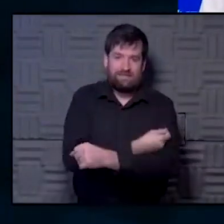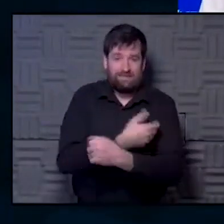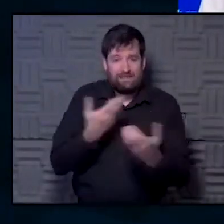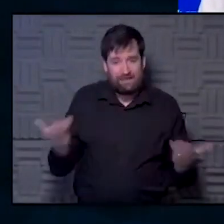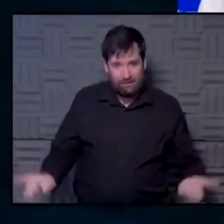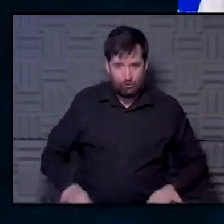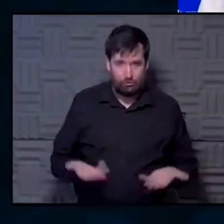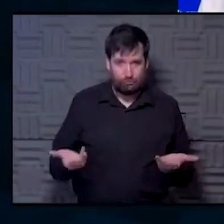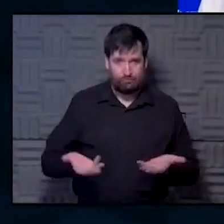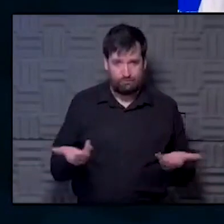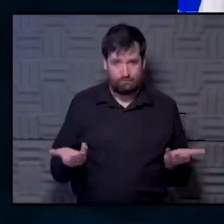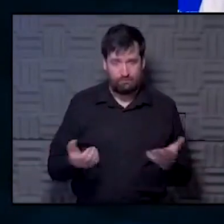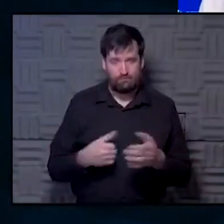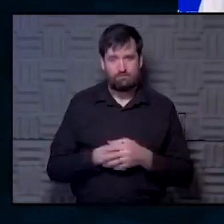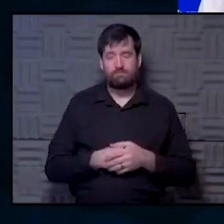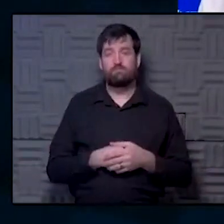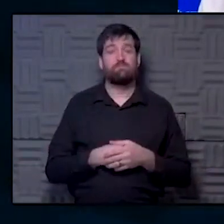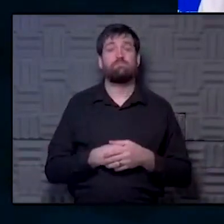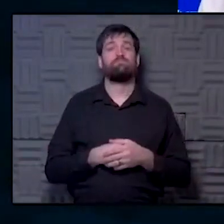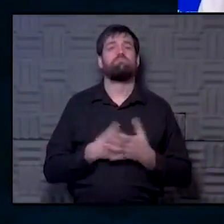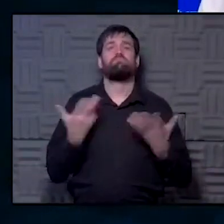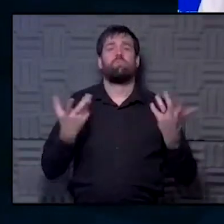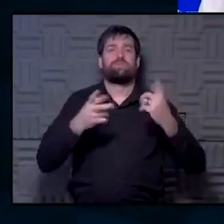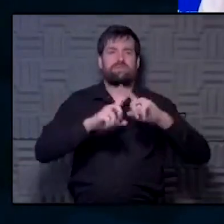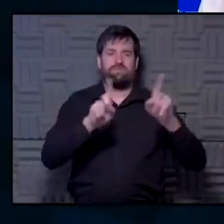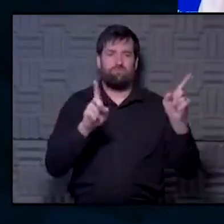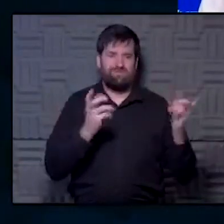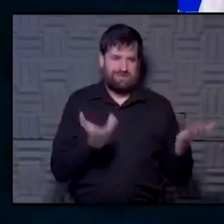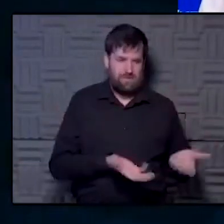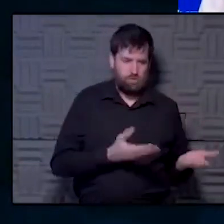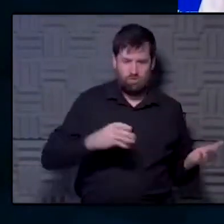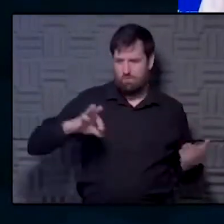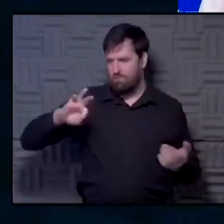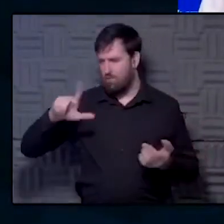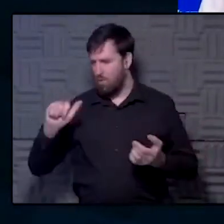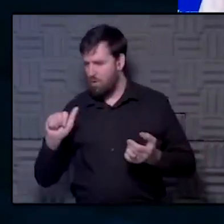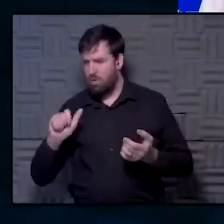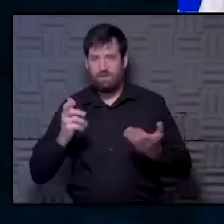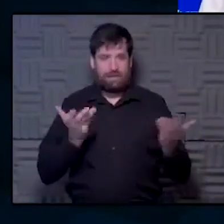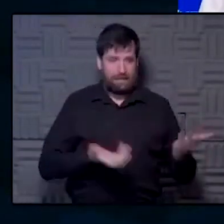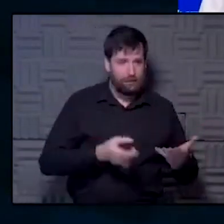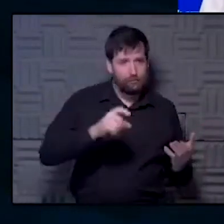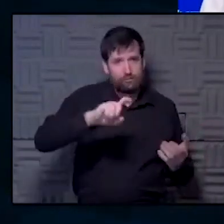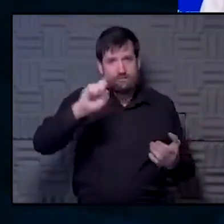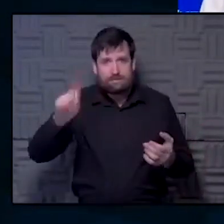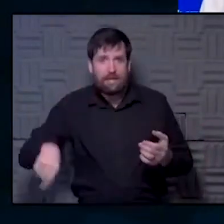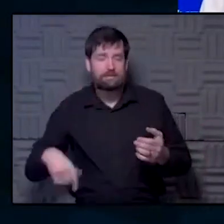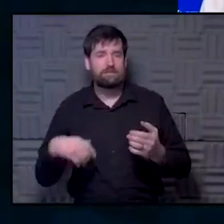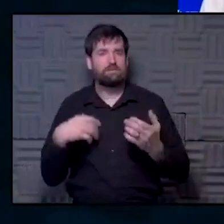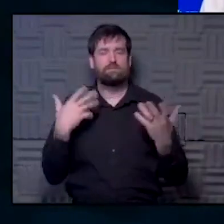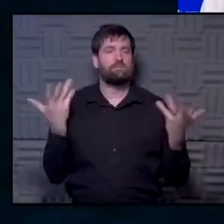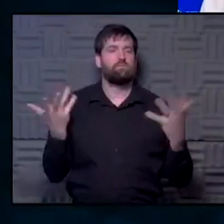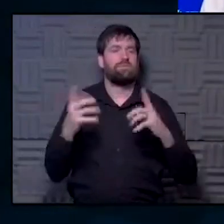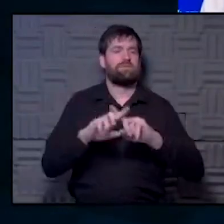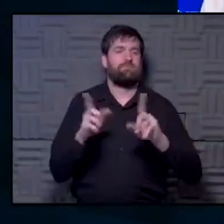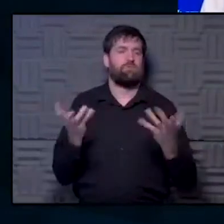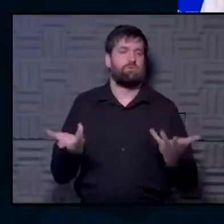vaccine here. What's different, Alan, between here and Florida or here in Texas, where I know patients are getting the